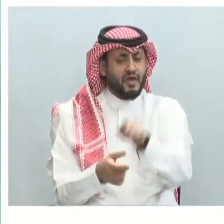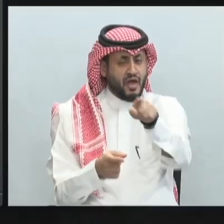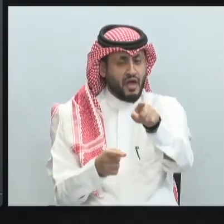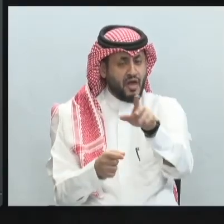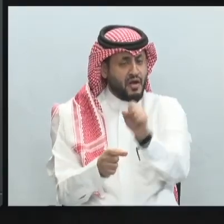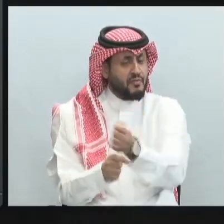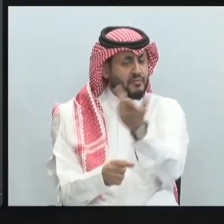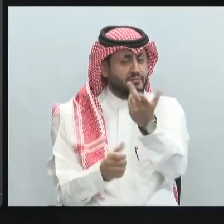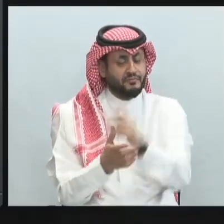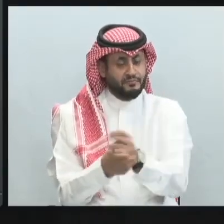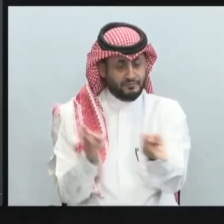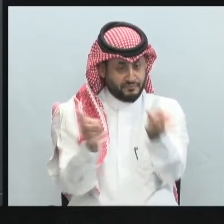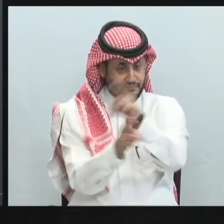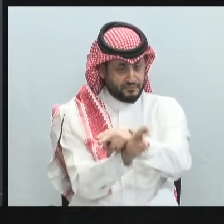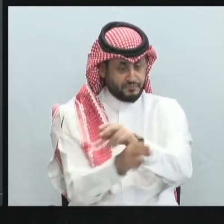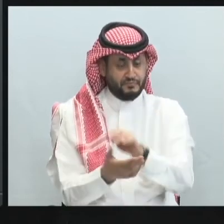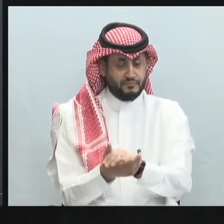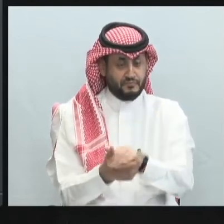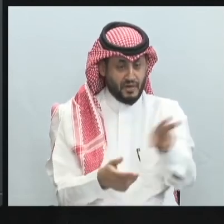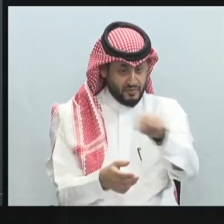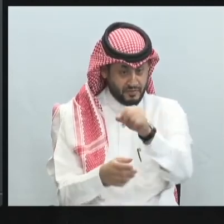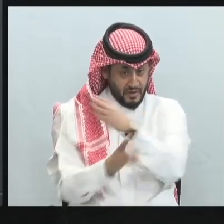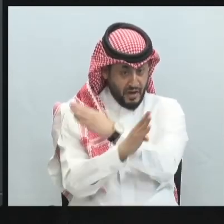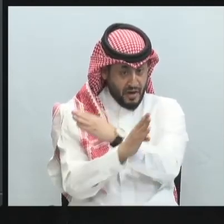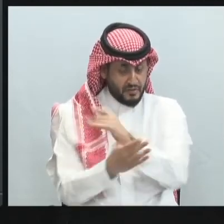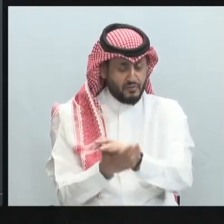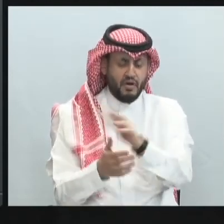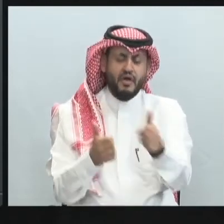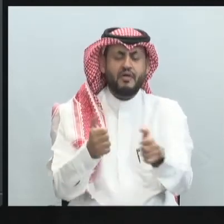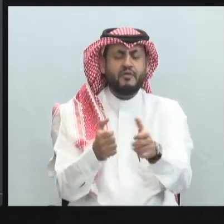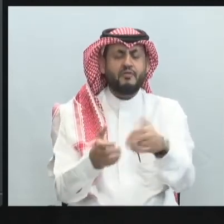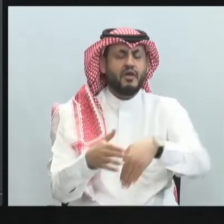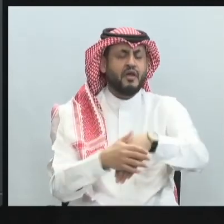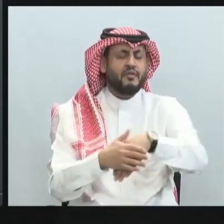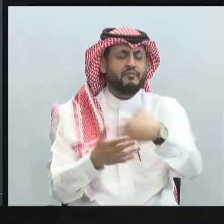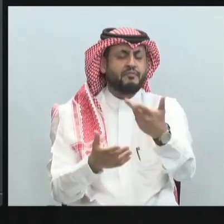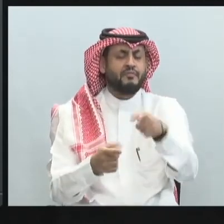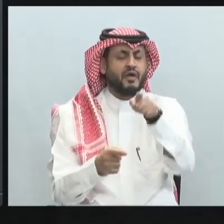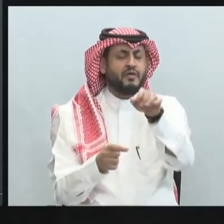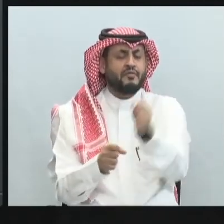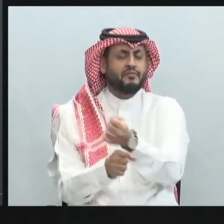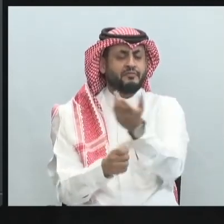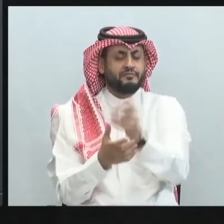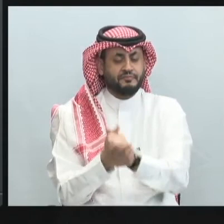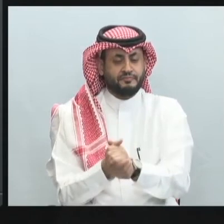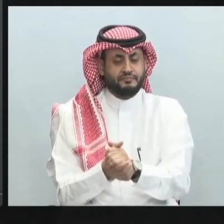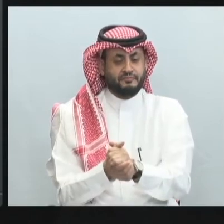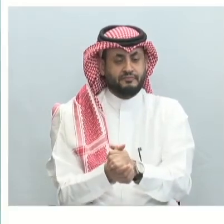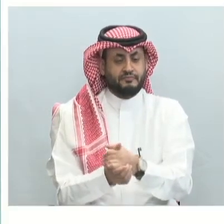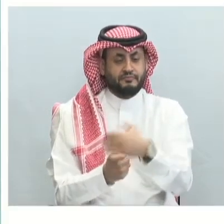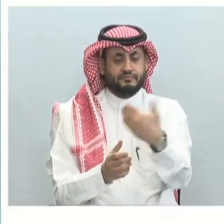are you doing? Okay, are you doing karate? Are you playing football? What are you doing? How about you?